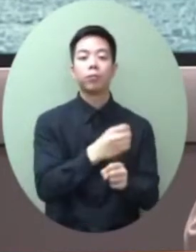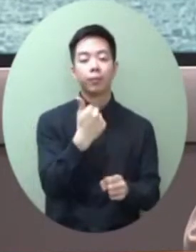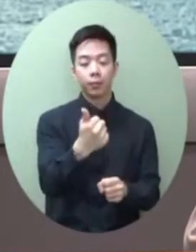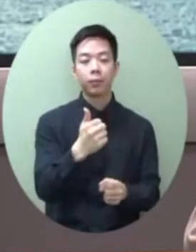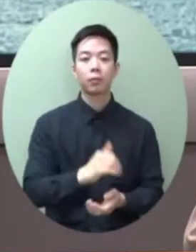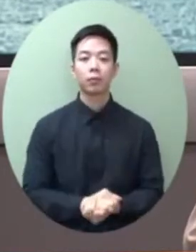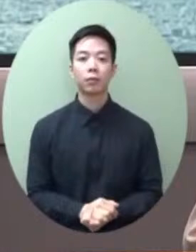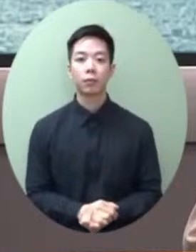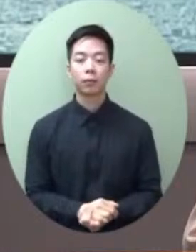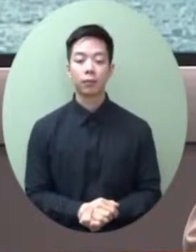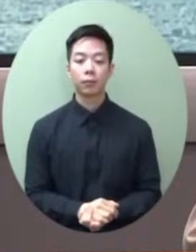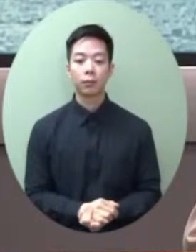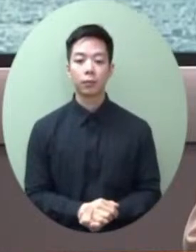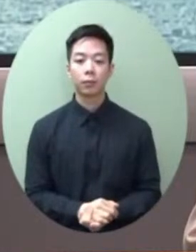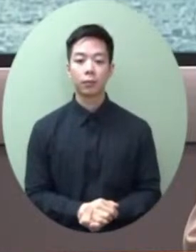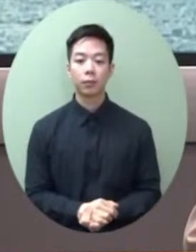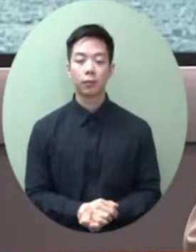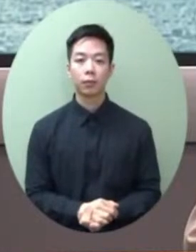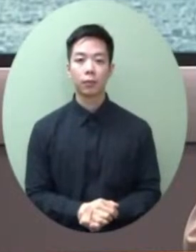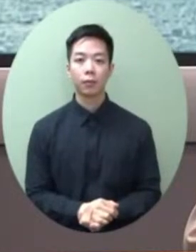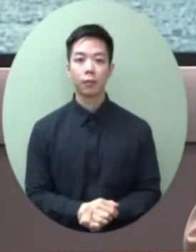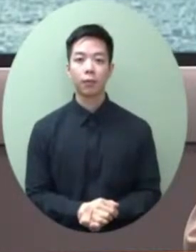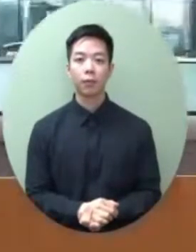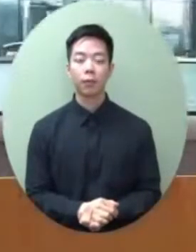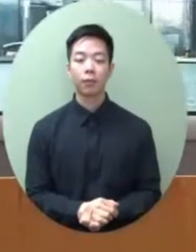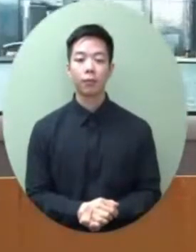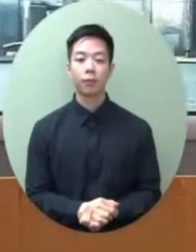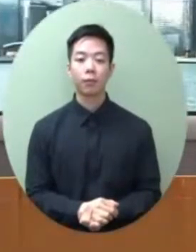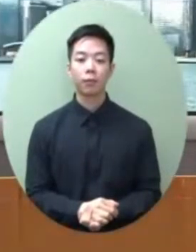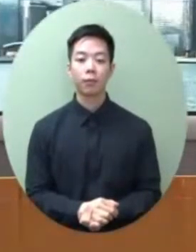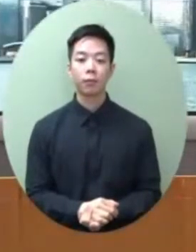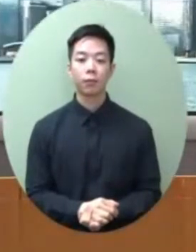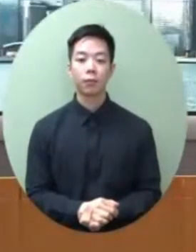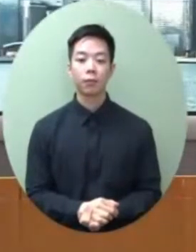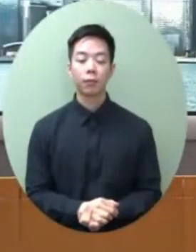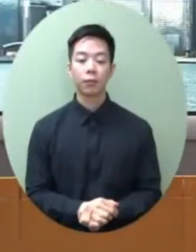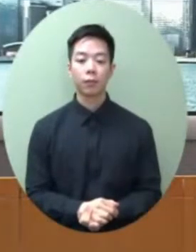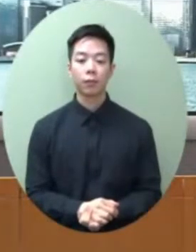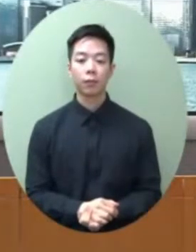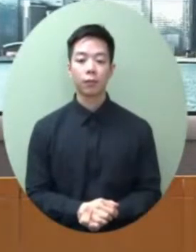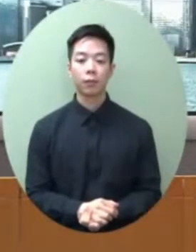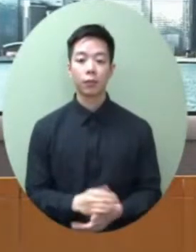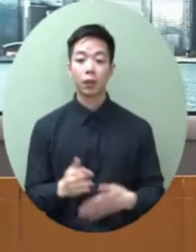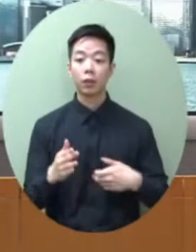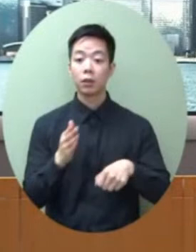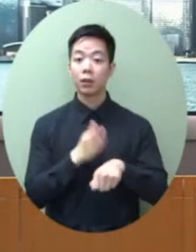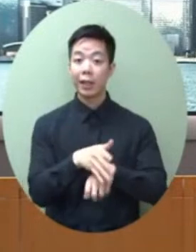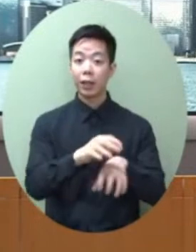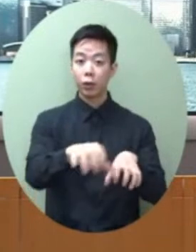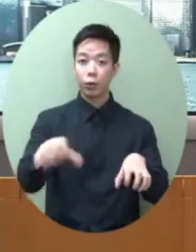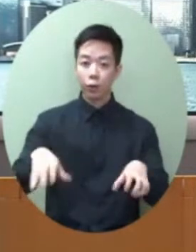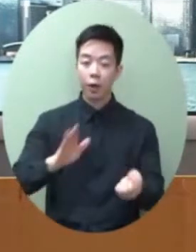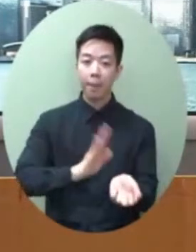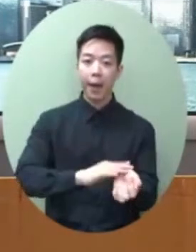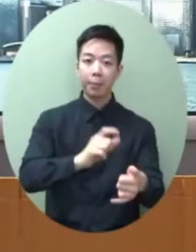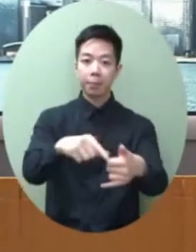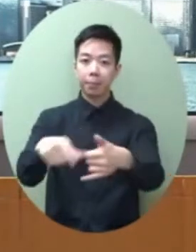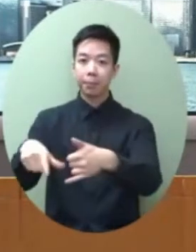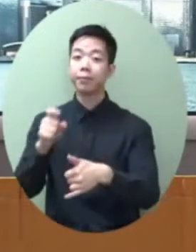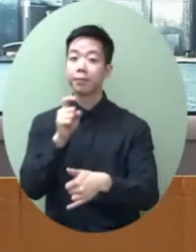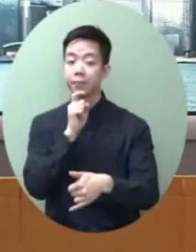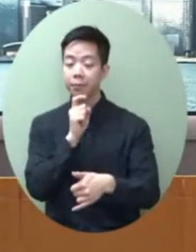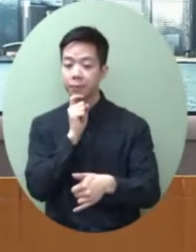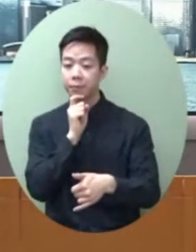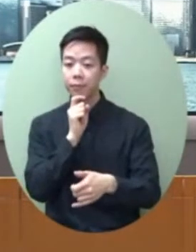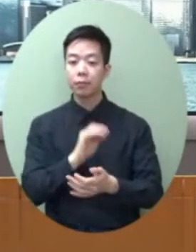will go for testing as well, now that the queue is shorter. Now, you mentioned there are some cases